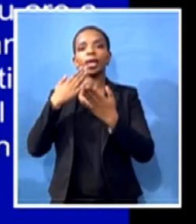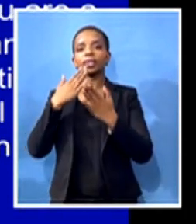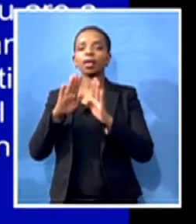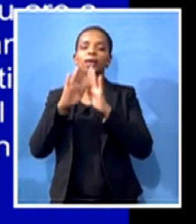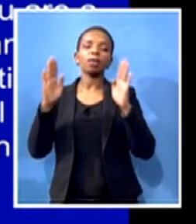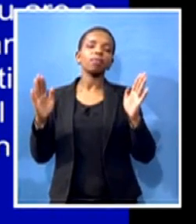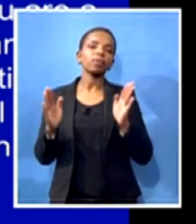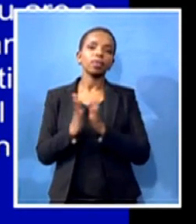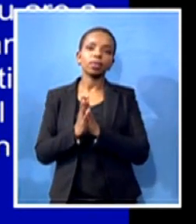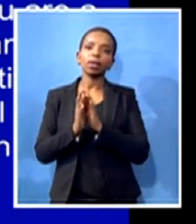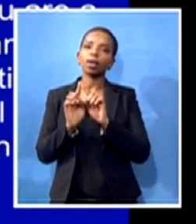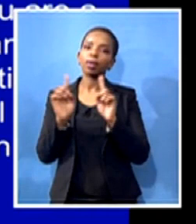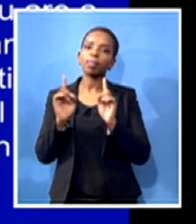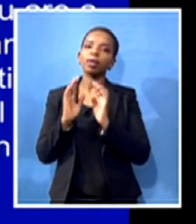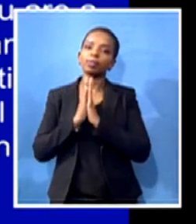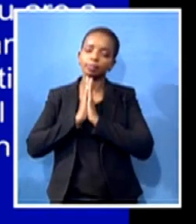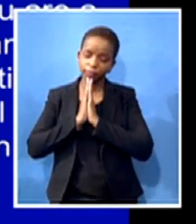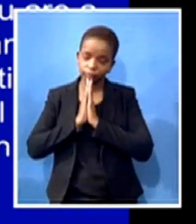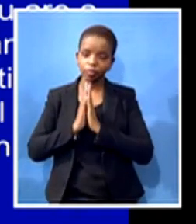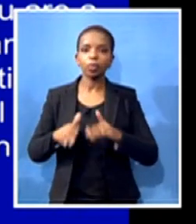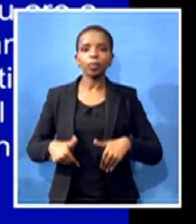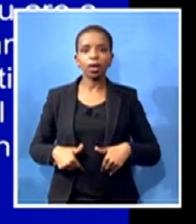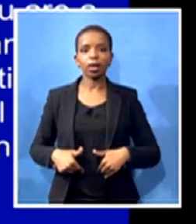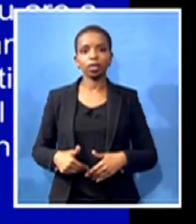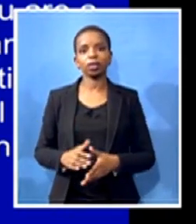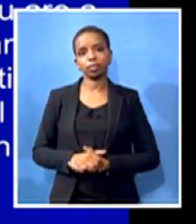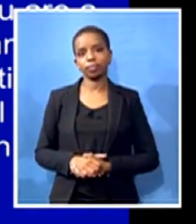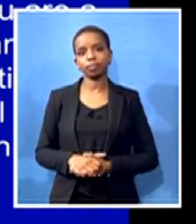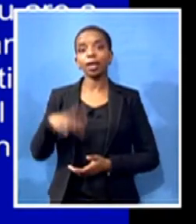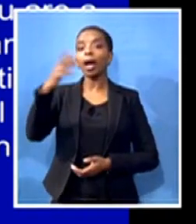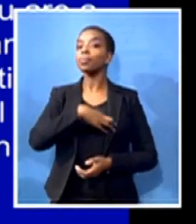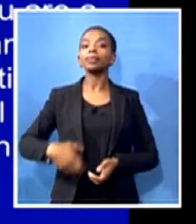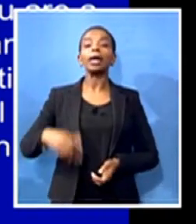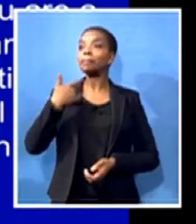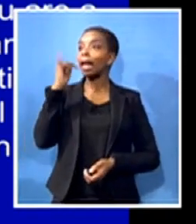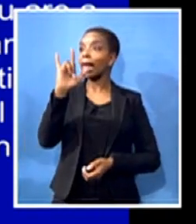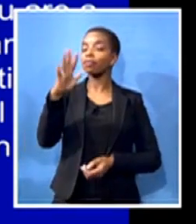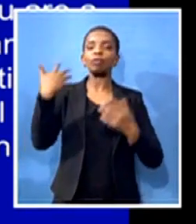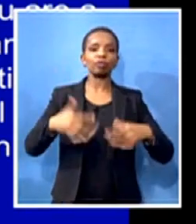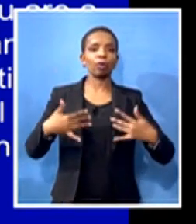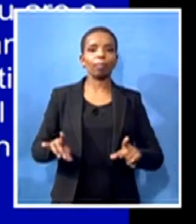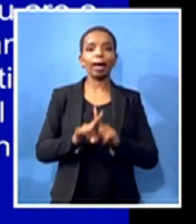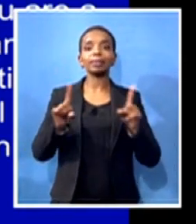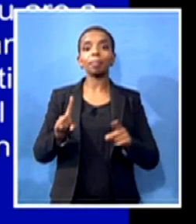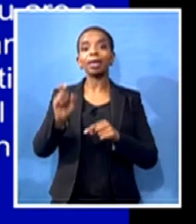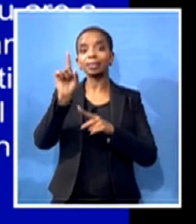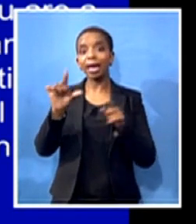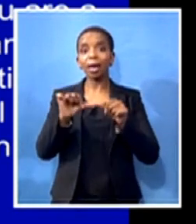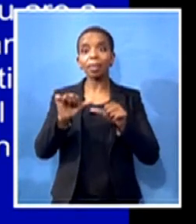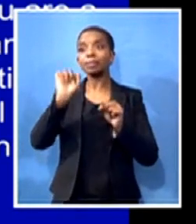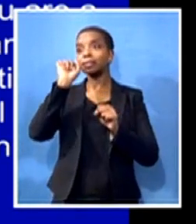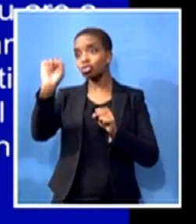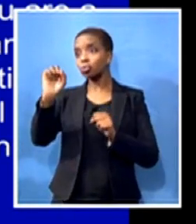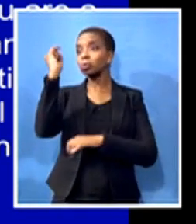Here, dear Mr. President, I love you so much. By the way, the messages to the president were very differential, and his popularity rate